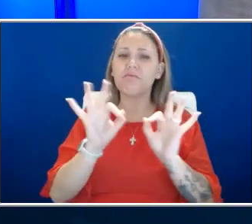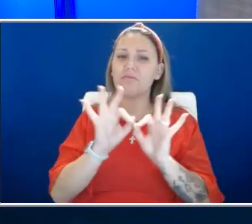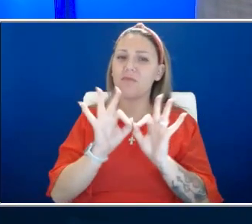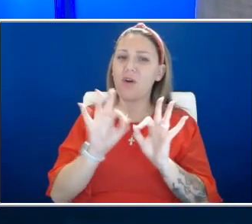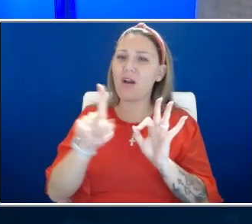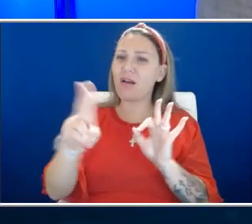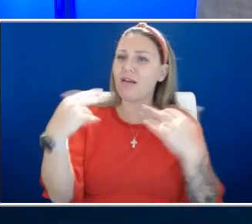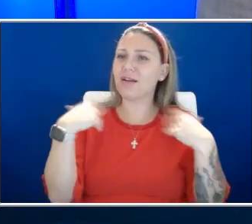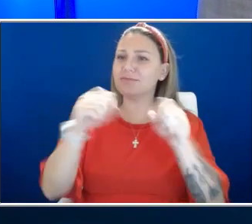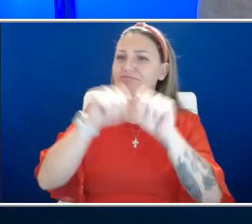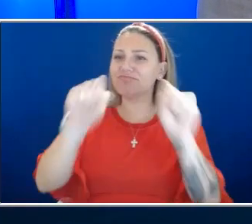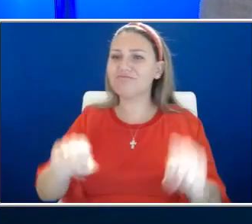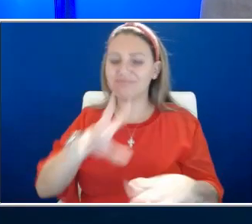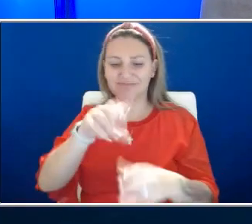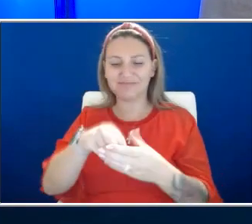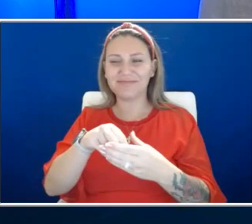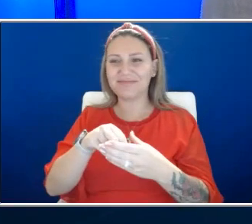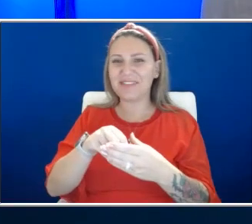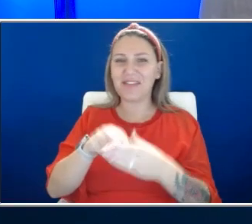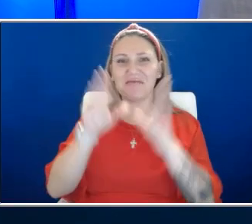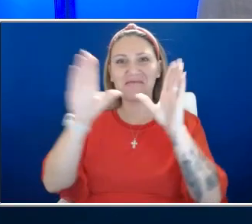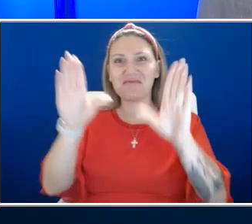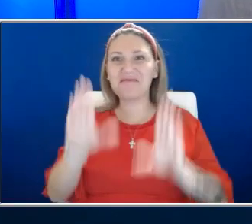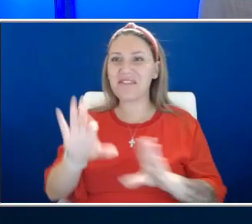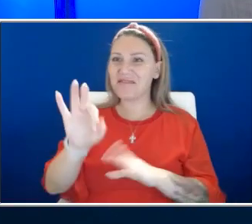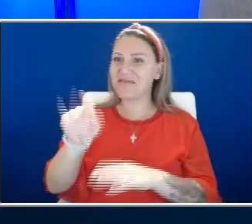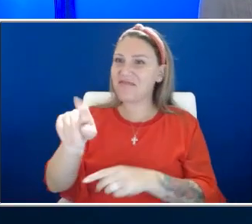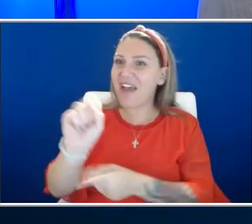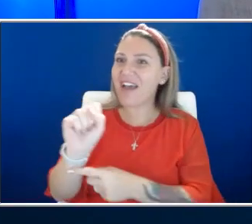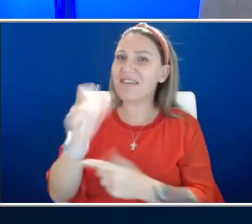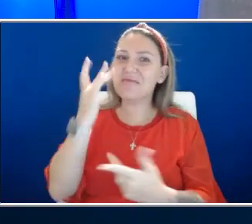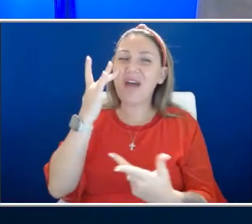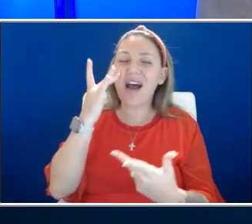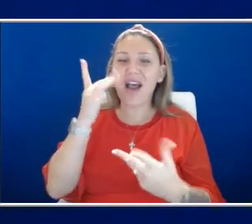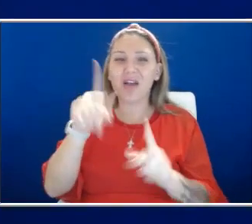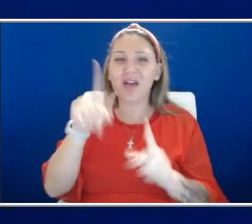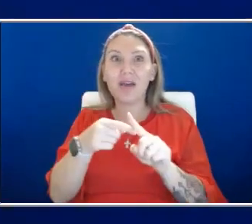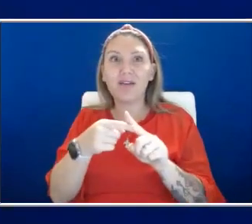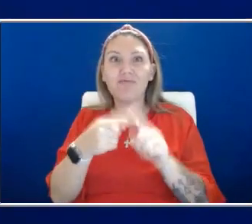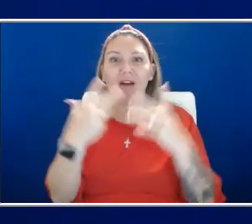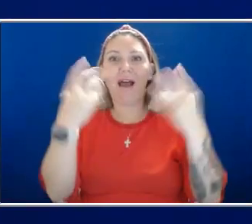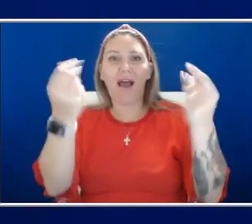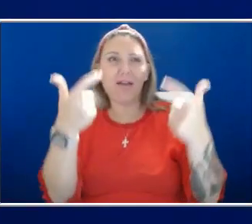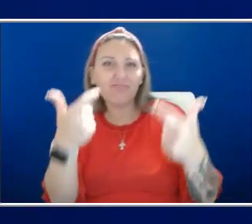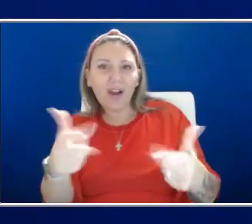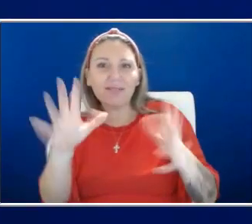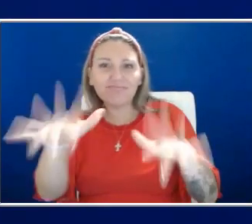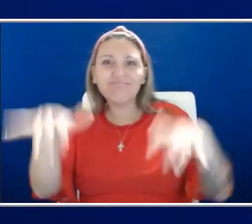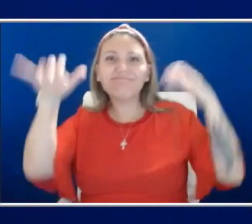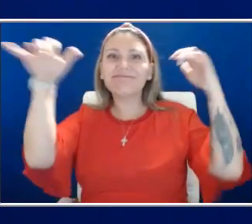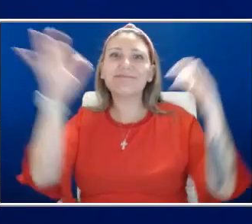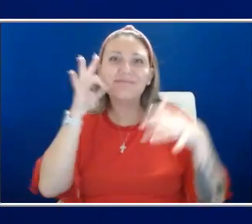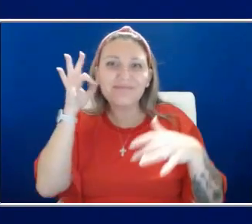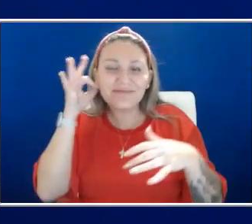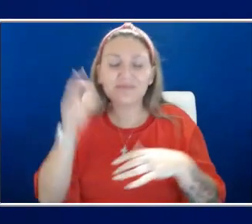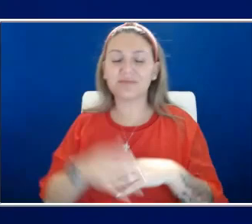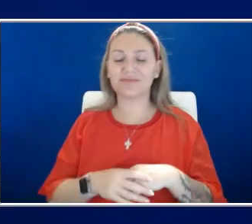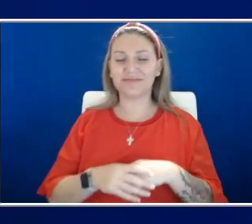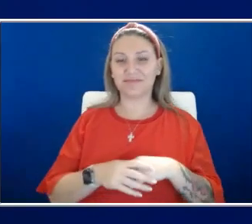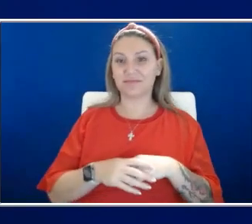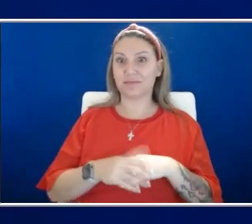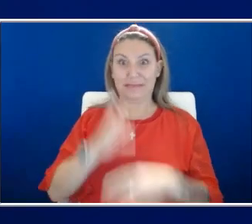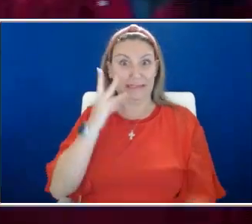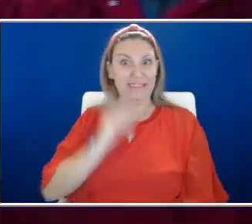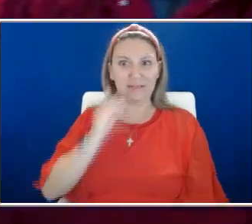include those fantastic Chiefs fans when they're out there at the stadium? Well, I think, Jess, it's all about the experience, right? I mean, when you're coming